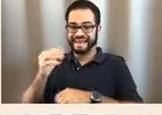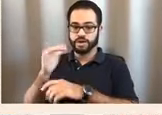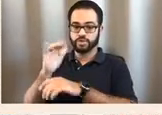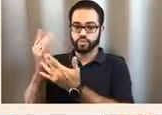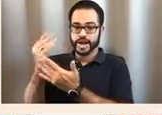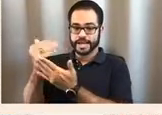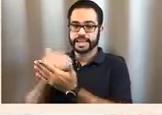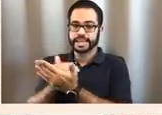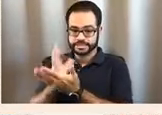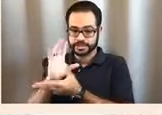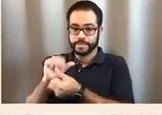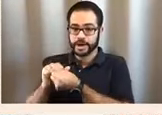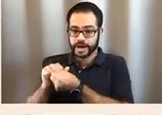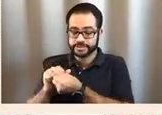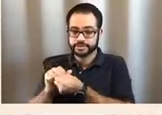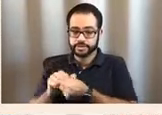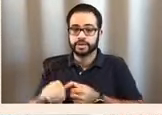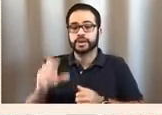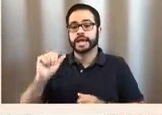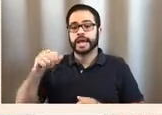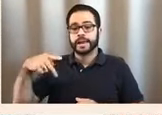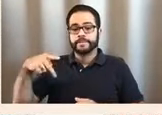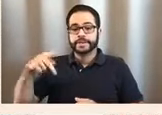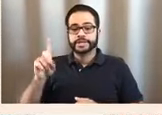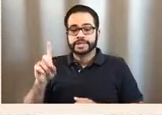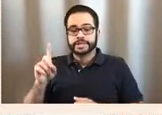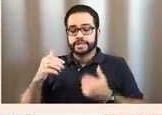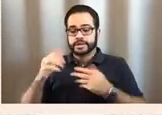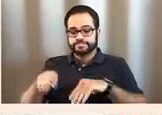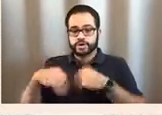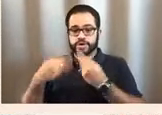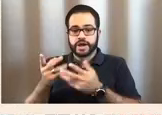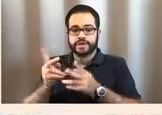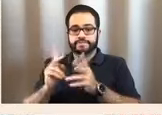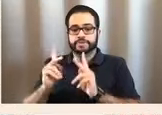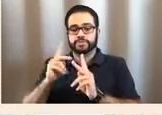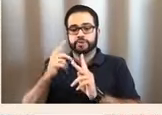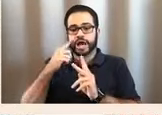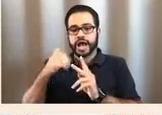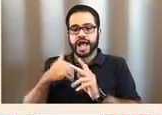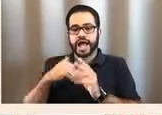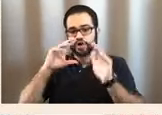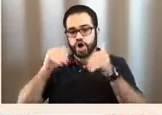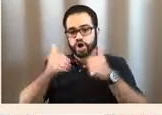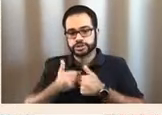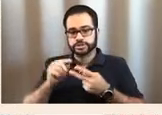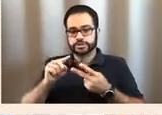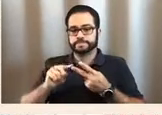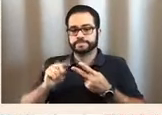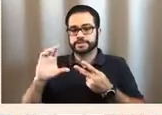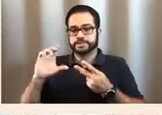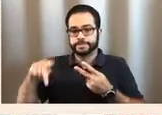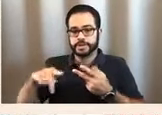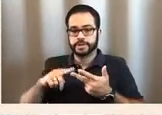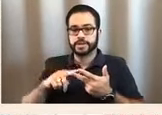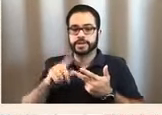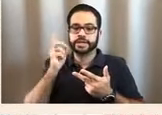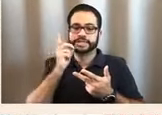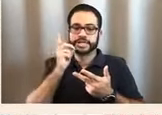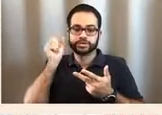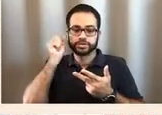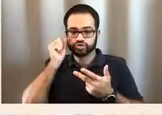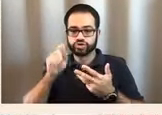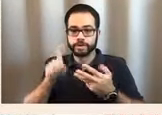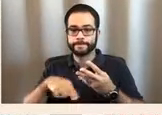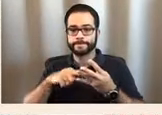APD provides services to Floridians with autism, cerebral palsy, Down syndrome,